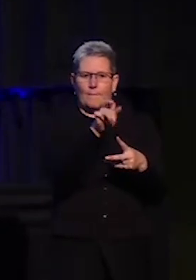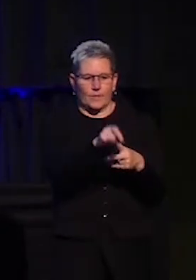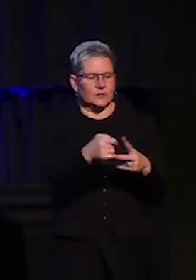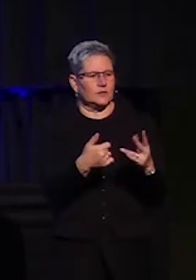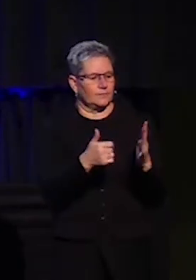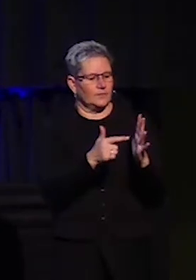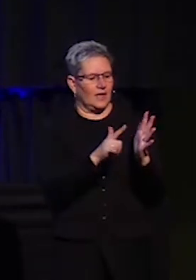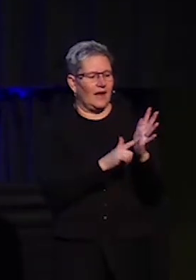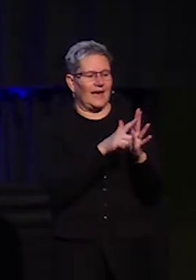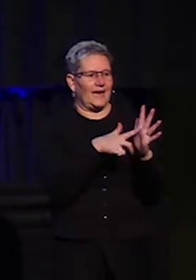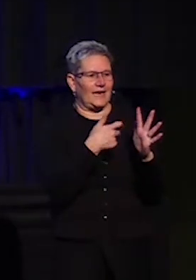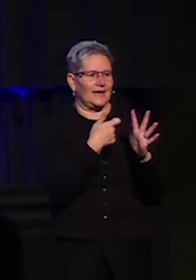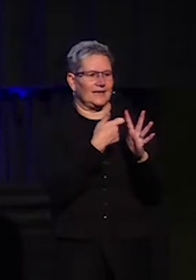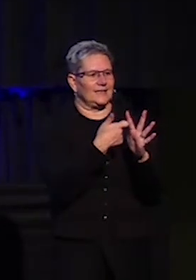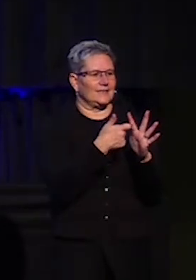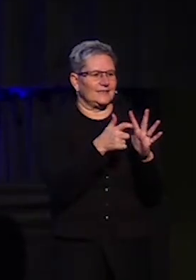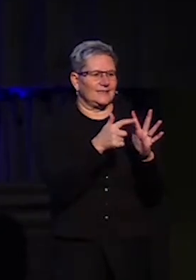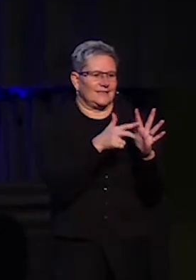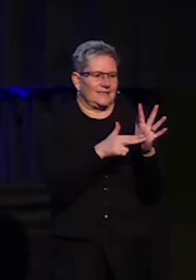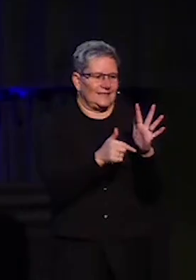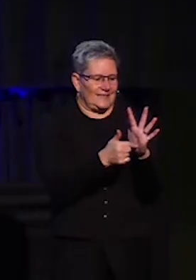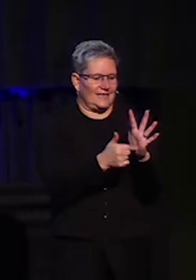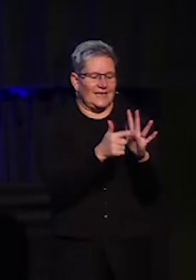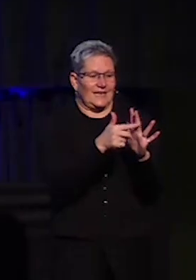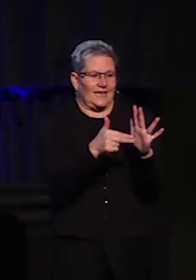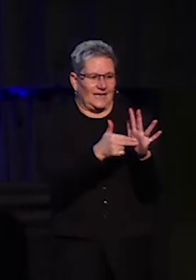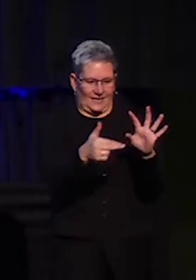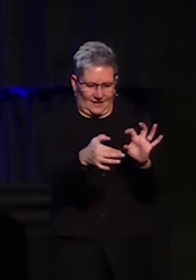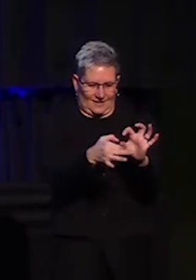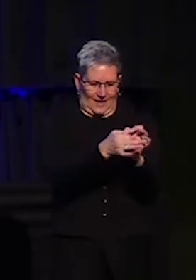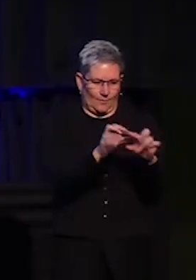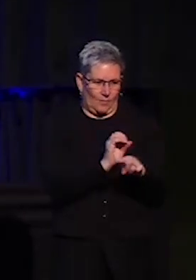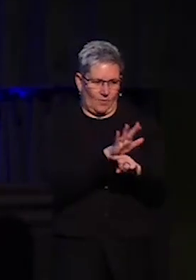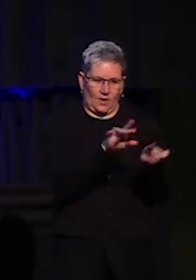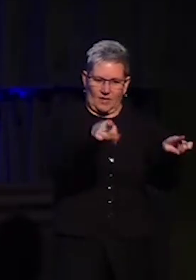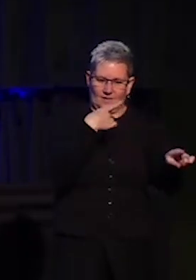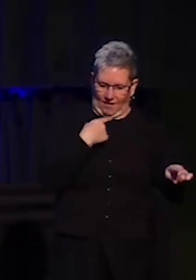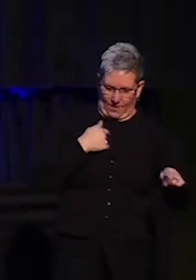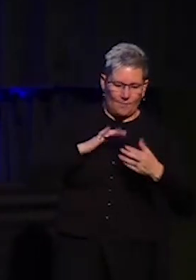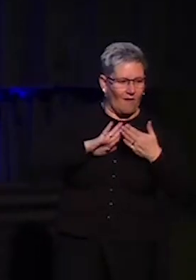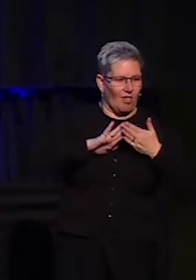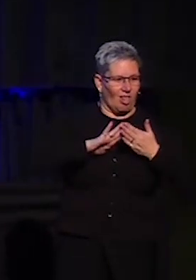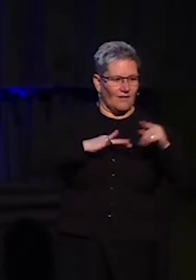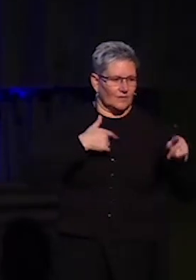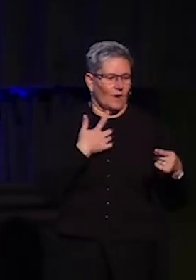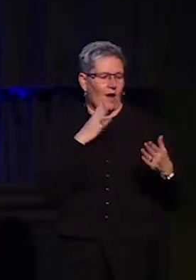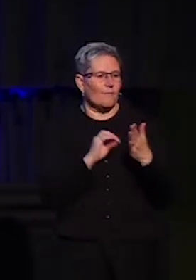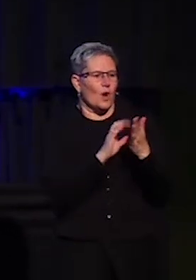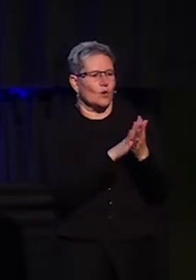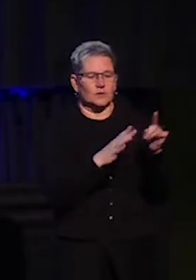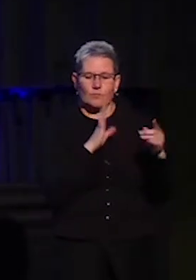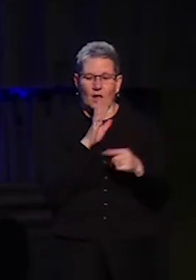doing their standard, I'm leaving my job, these are the things I learnt post. And I got a shout out on that, super privileged to get a shout out on that. The